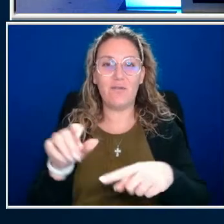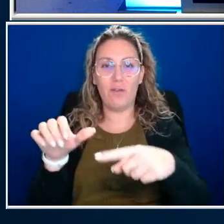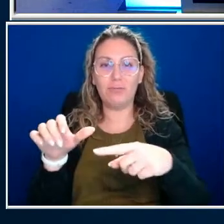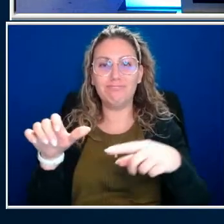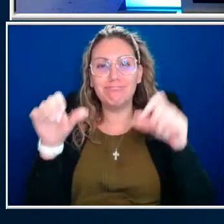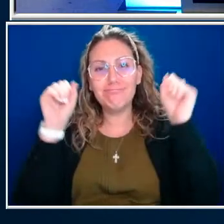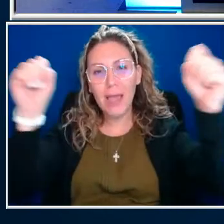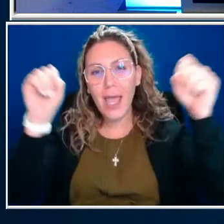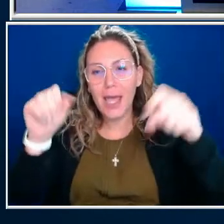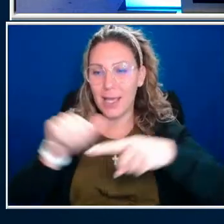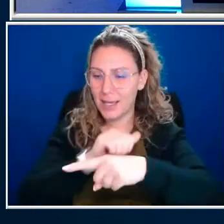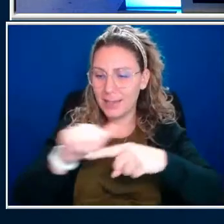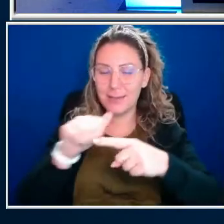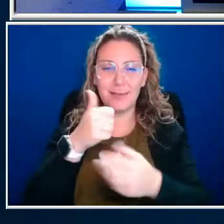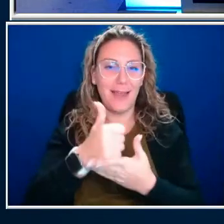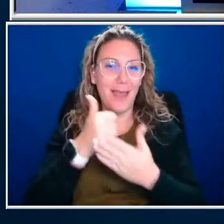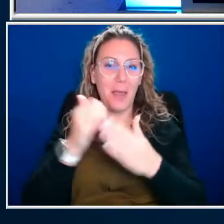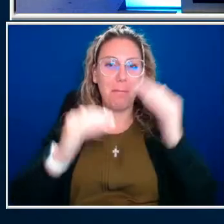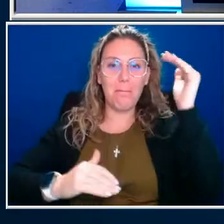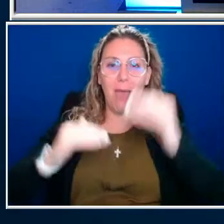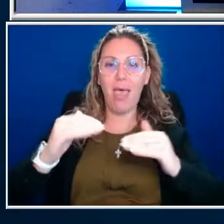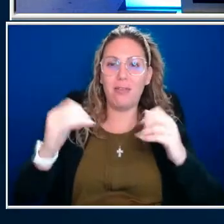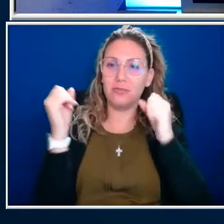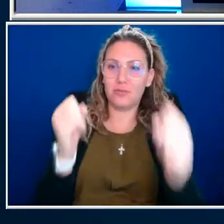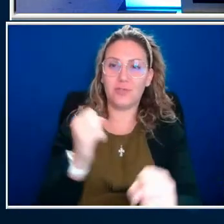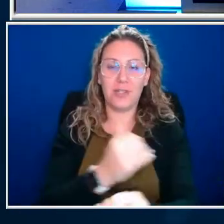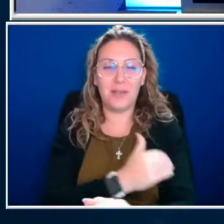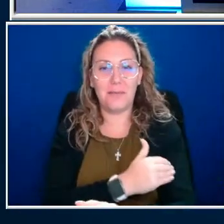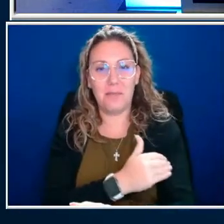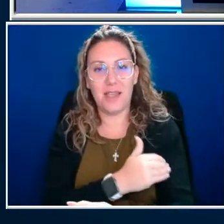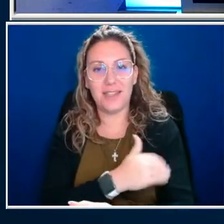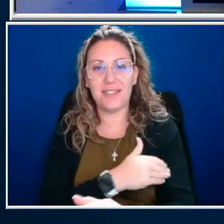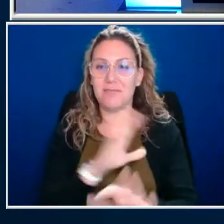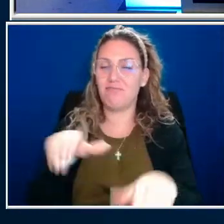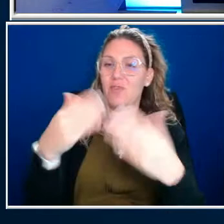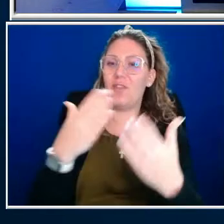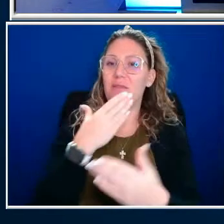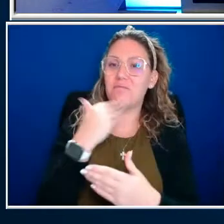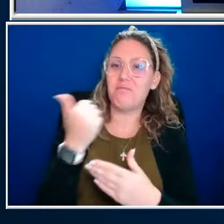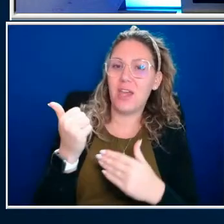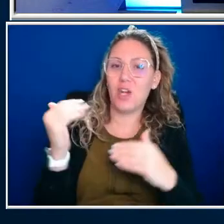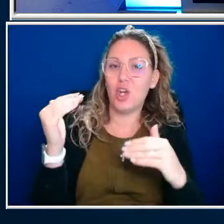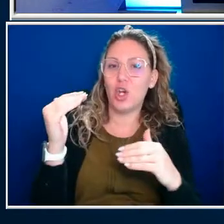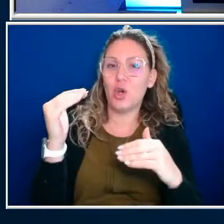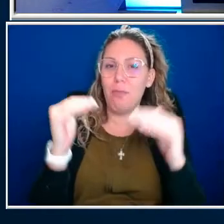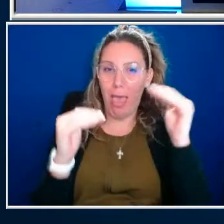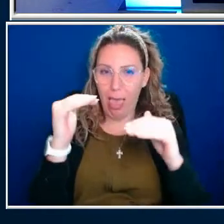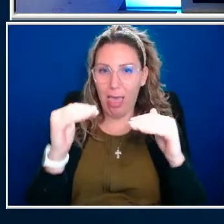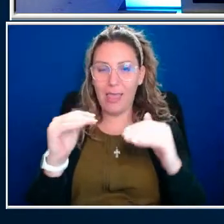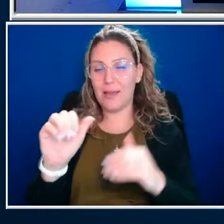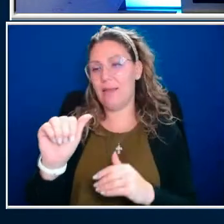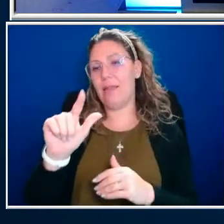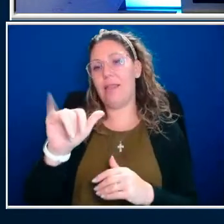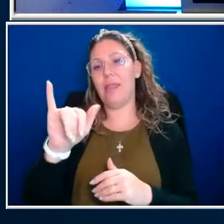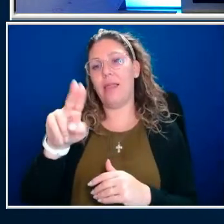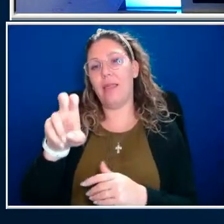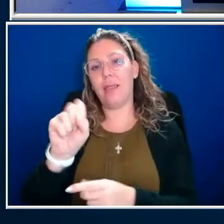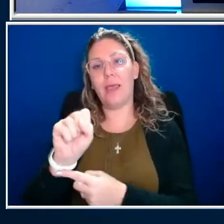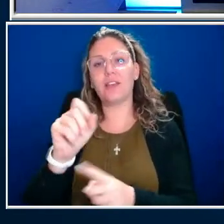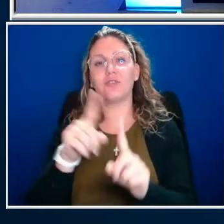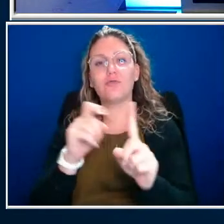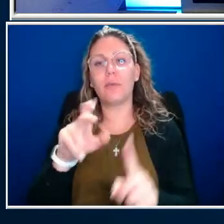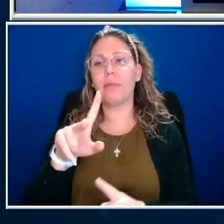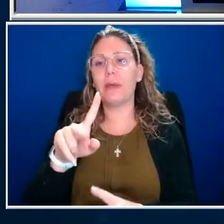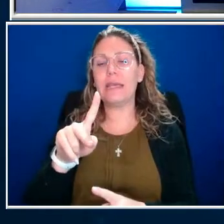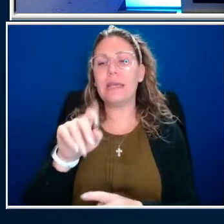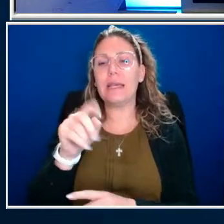help strengthen those muscles that give you better balance. Alexis, we have a question from Kendra. She wants to know, she says, my mom